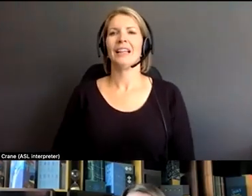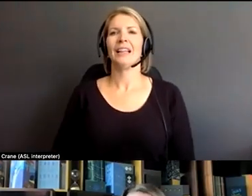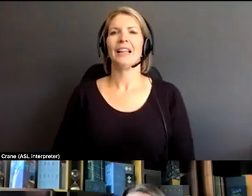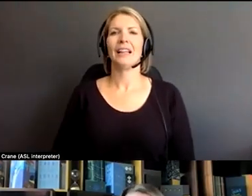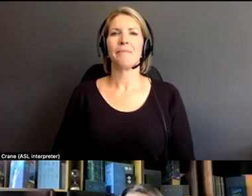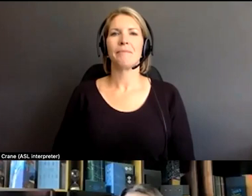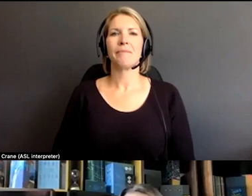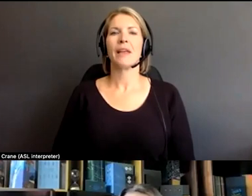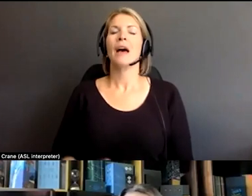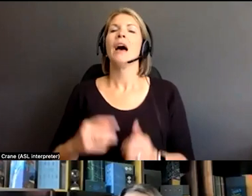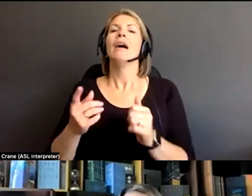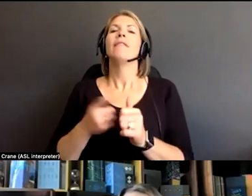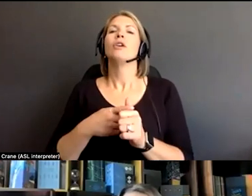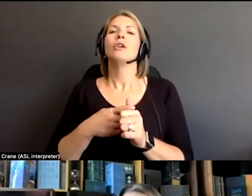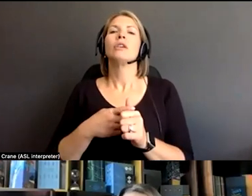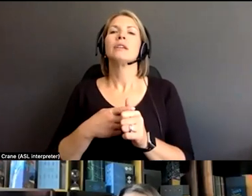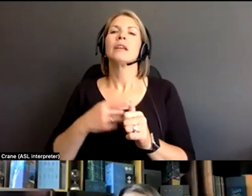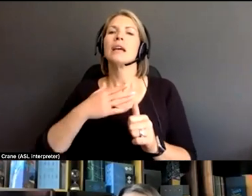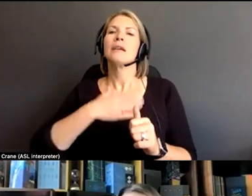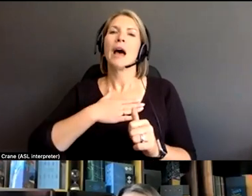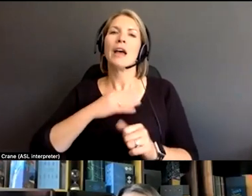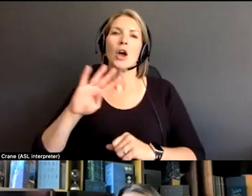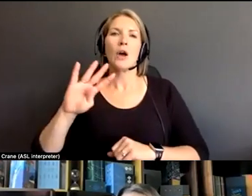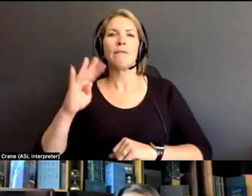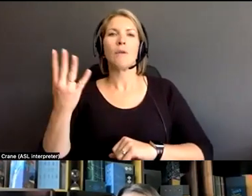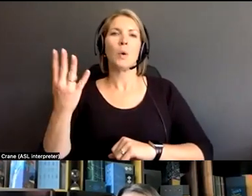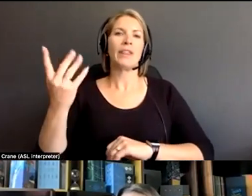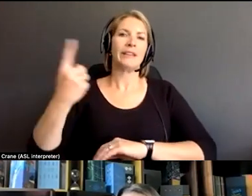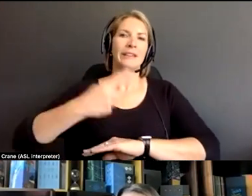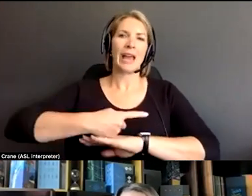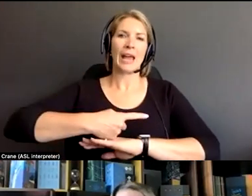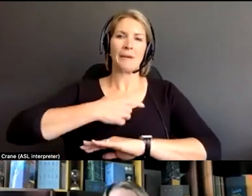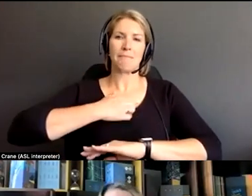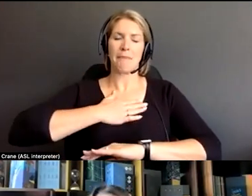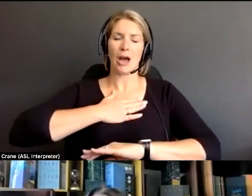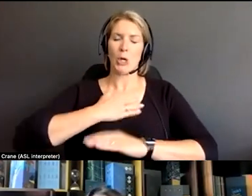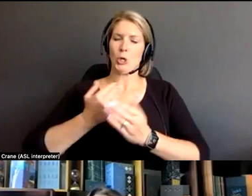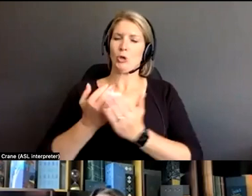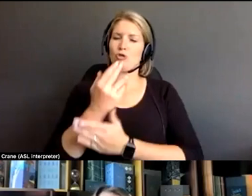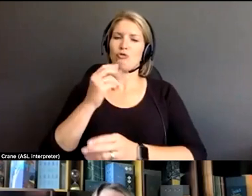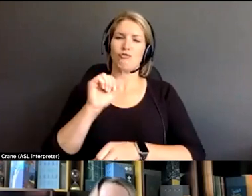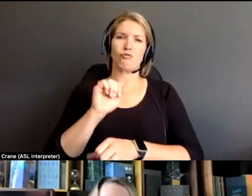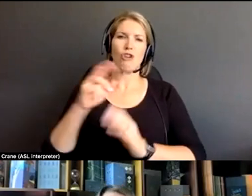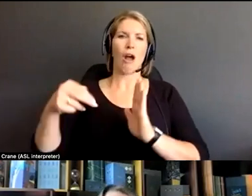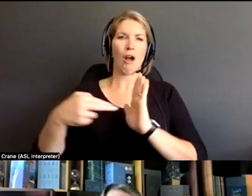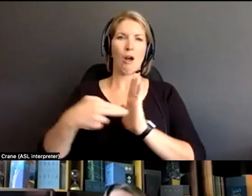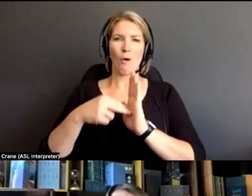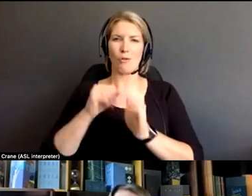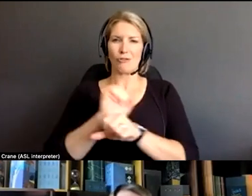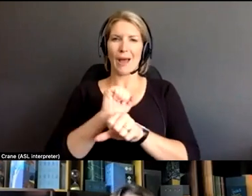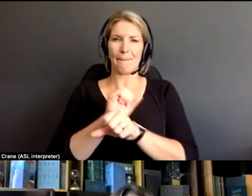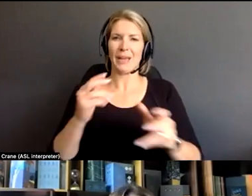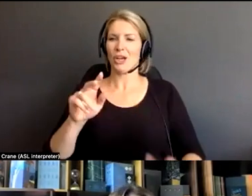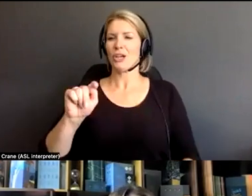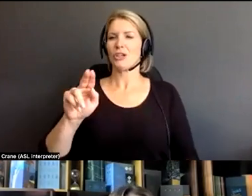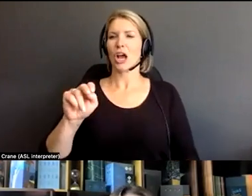this by saying it's my day four for me at this new role at Tundra. So I think I'll